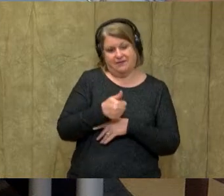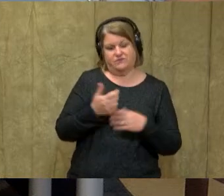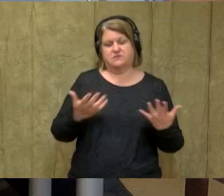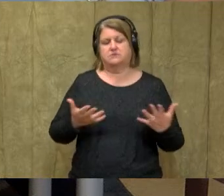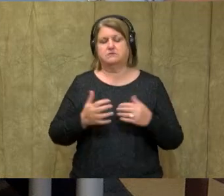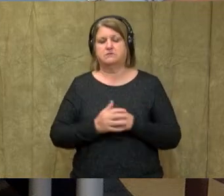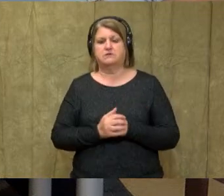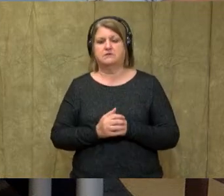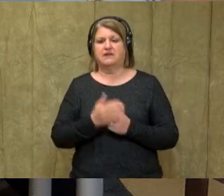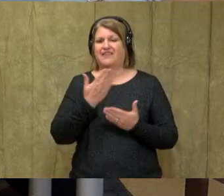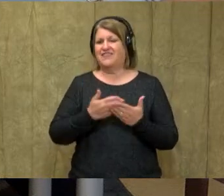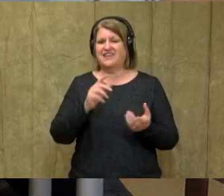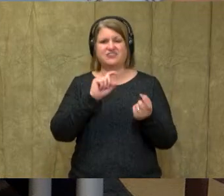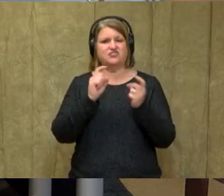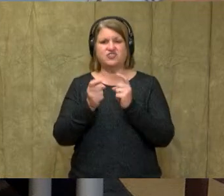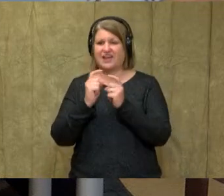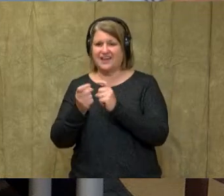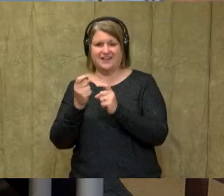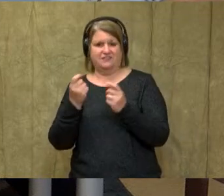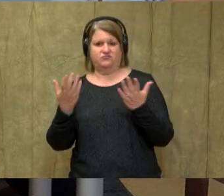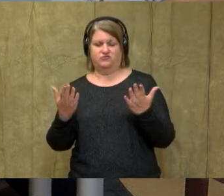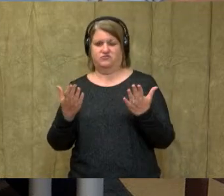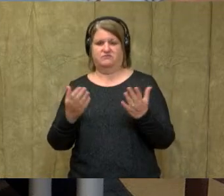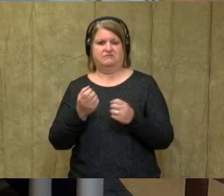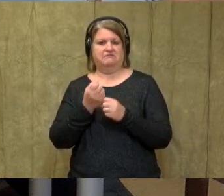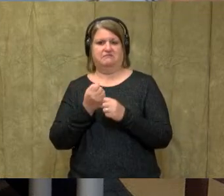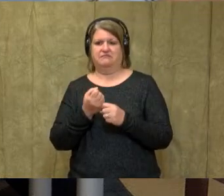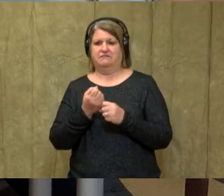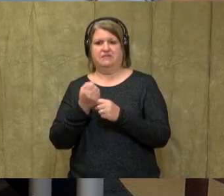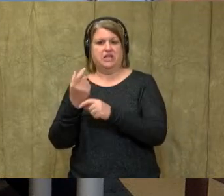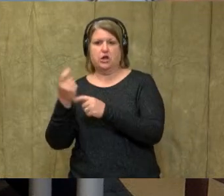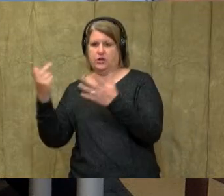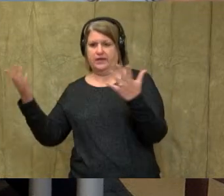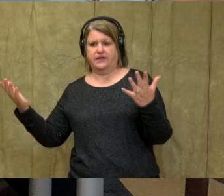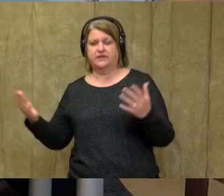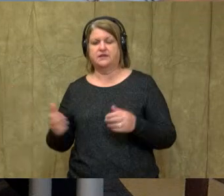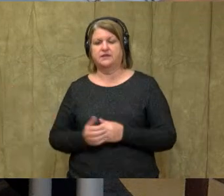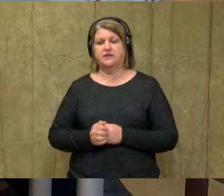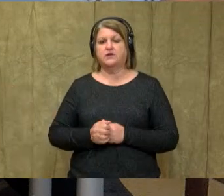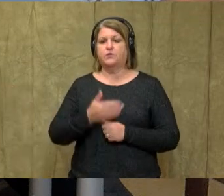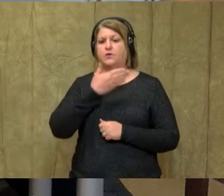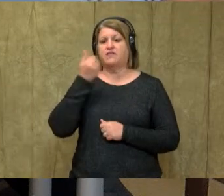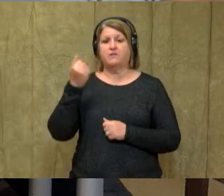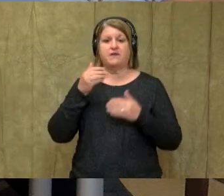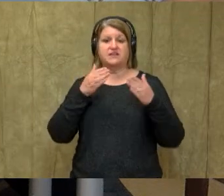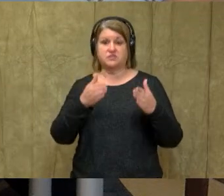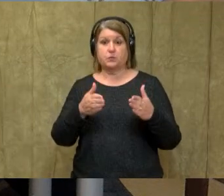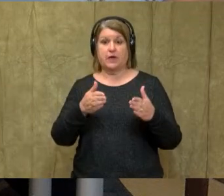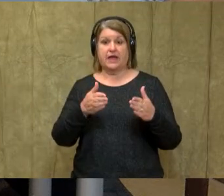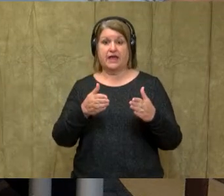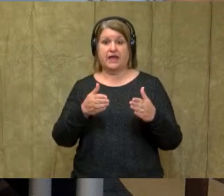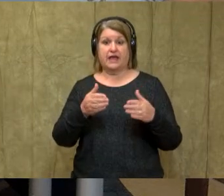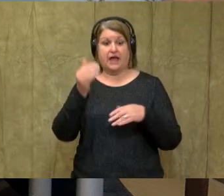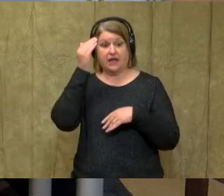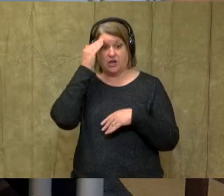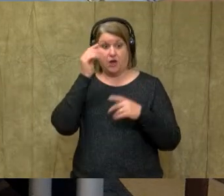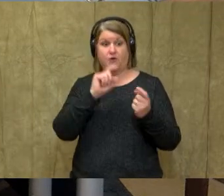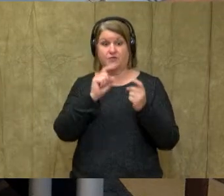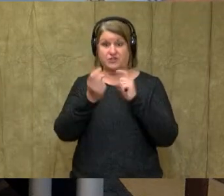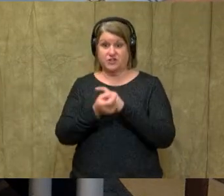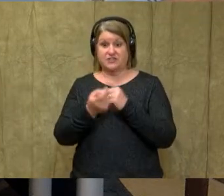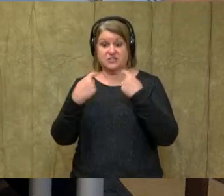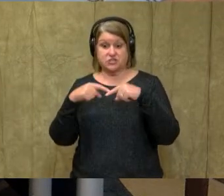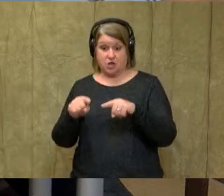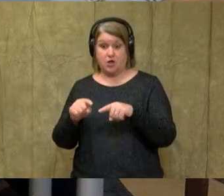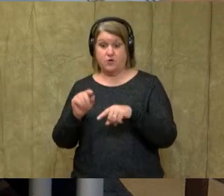because things change from year to year. And so one of the ways that I can best keep up with the changes at an institution, go to